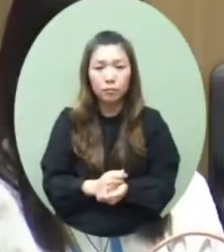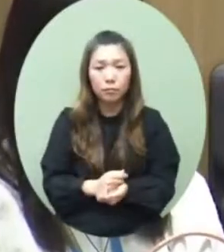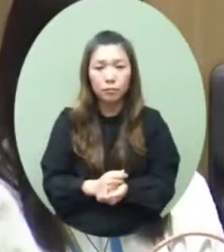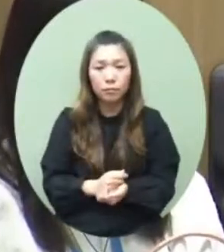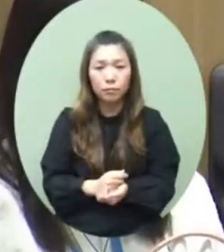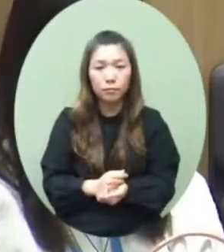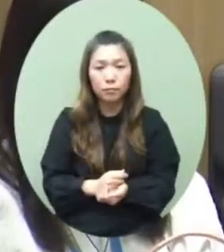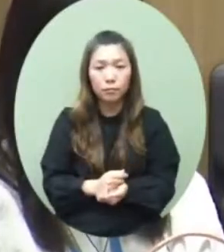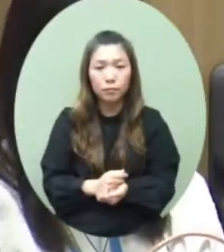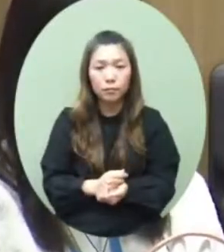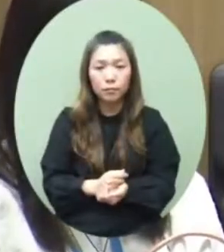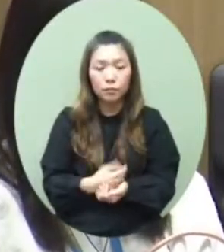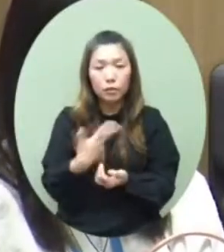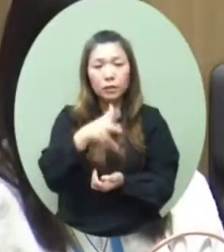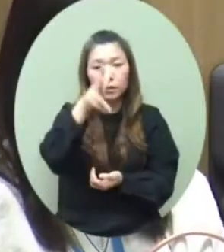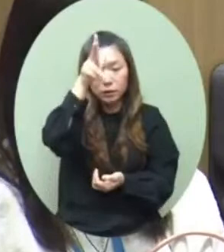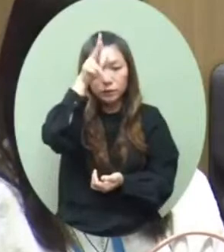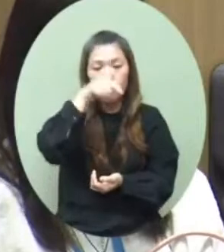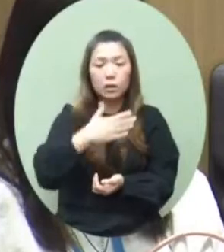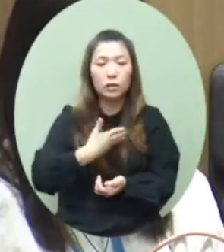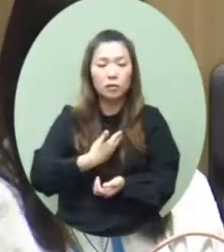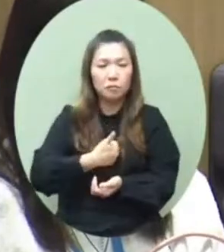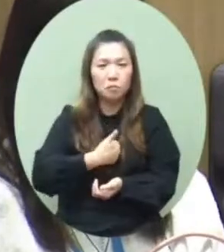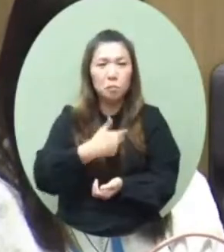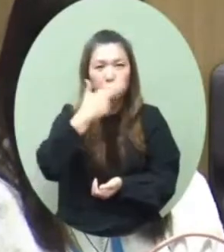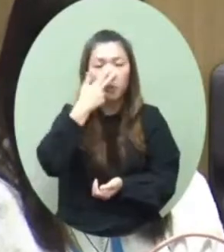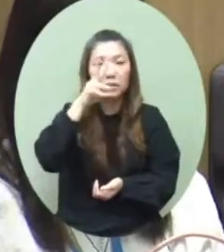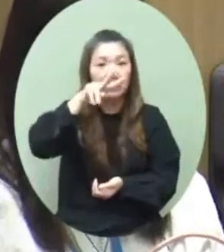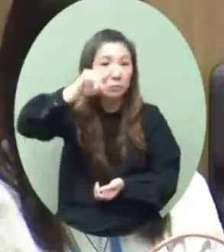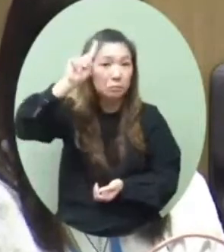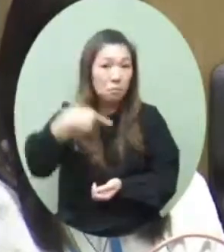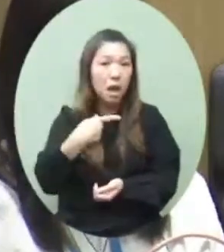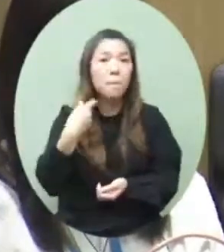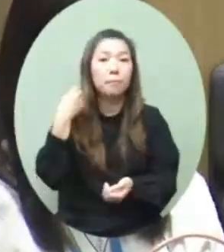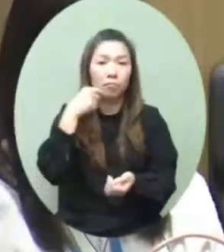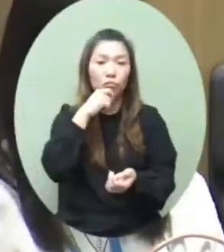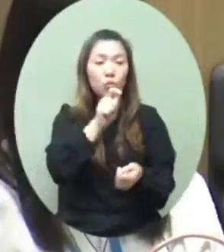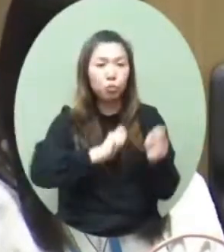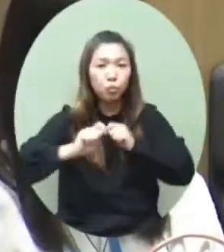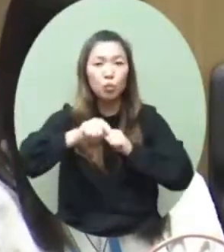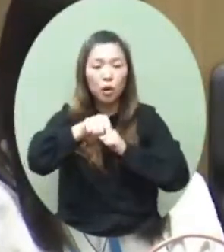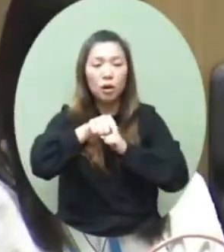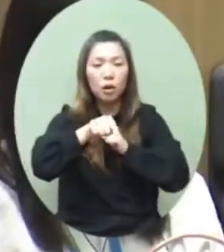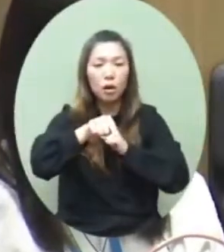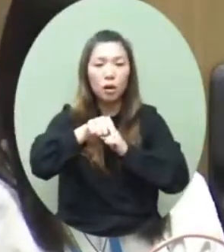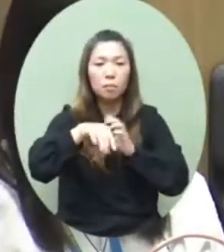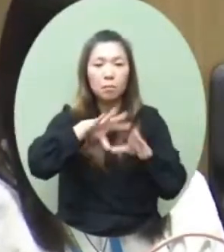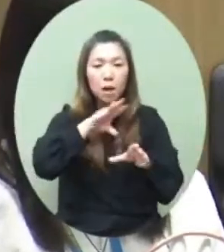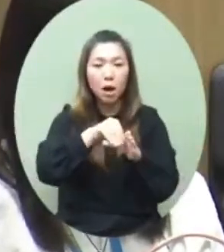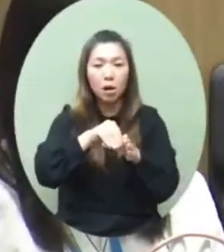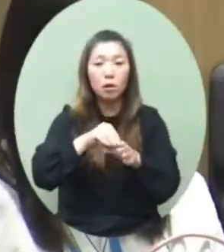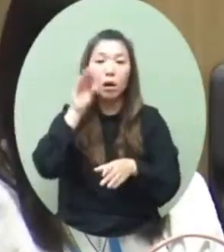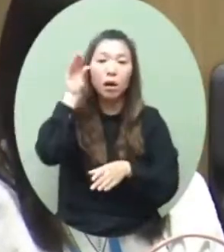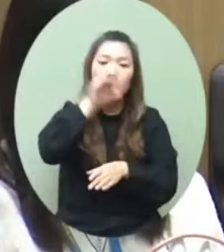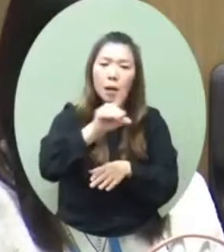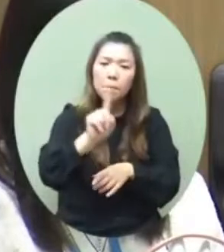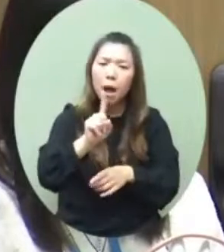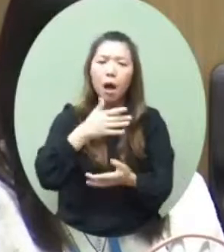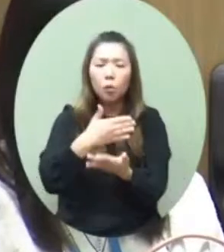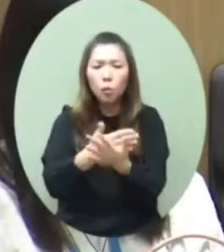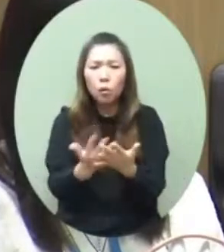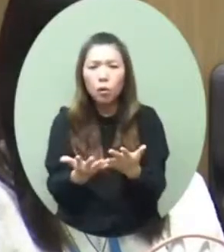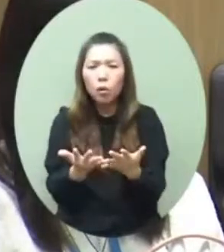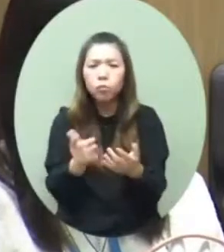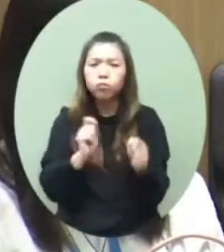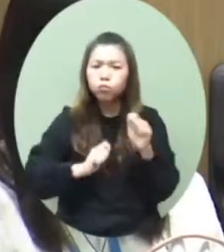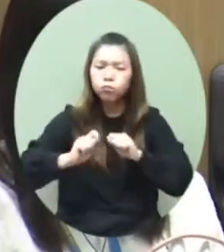well? And will you implement the crowd control? According to you, roughly $20 million will be